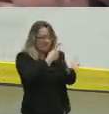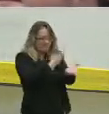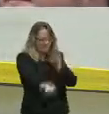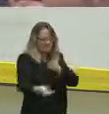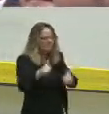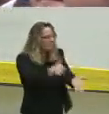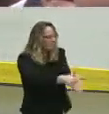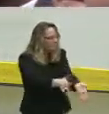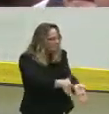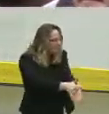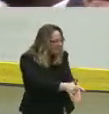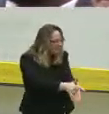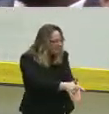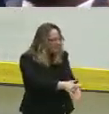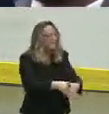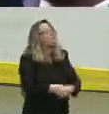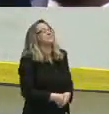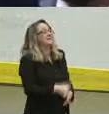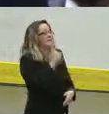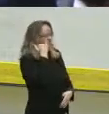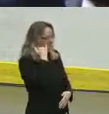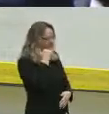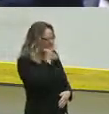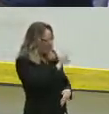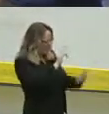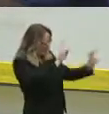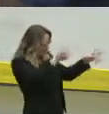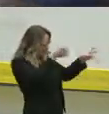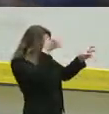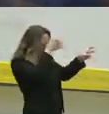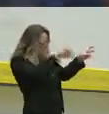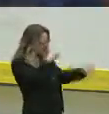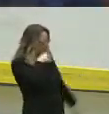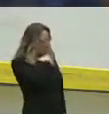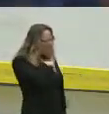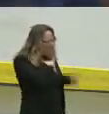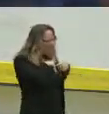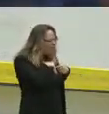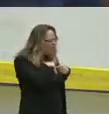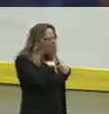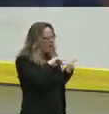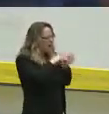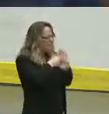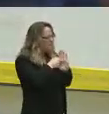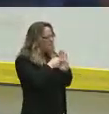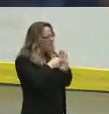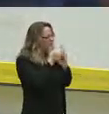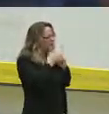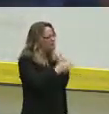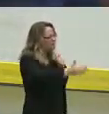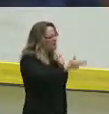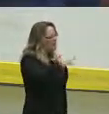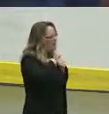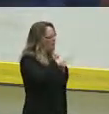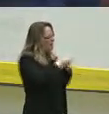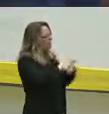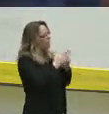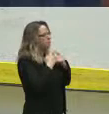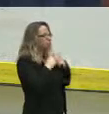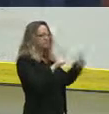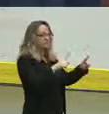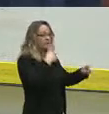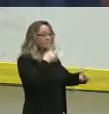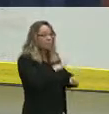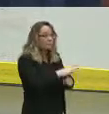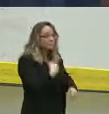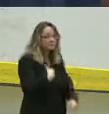thank you. And we know that if we carry that with us for the rest of our lives, that we will make something for ourselves. Promise me that you won't